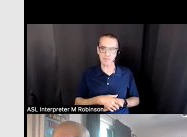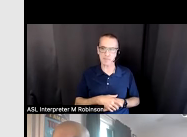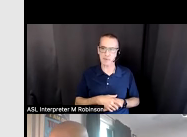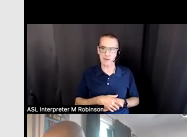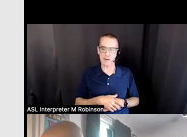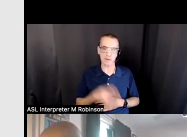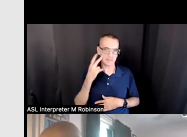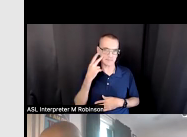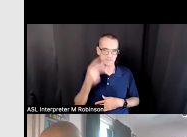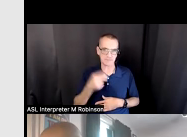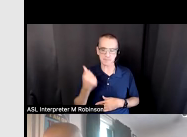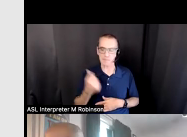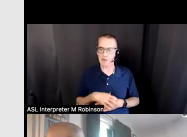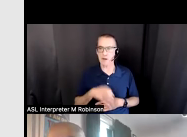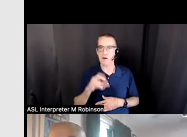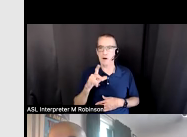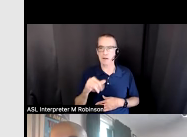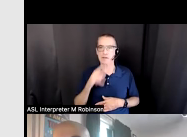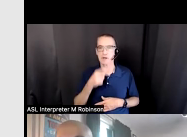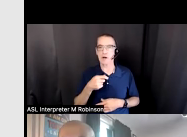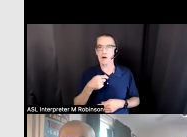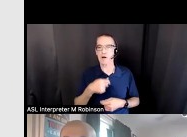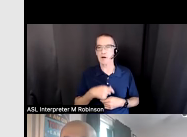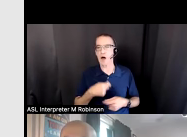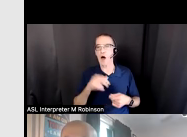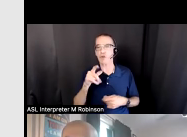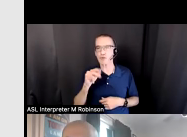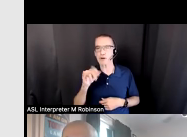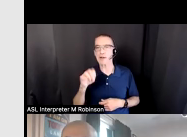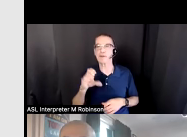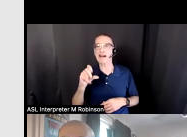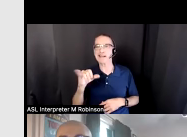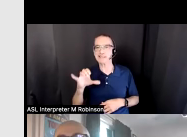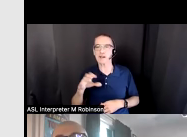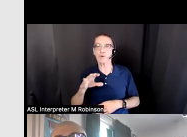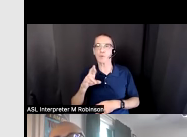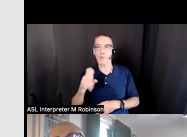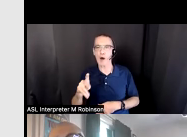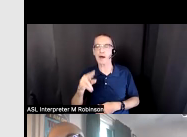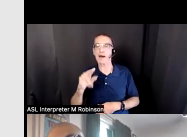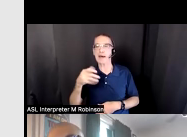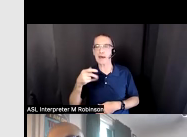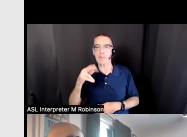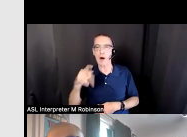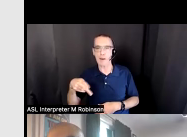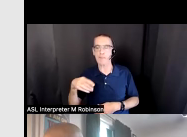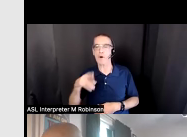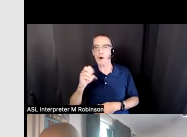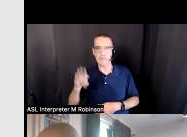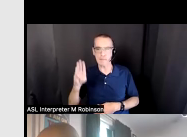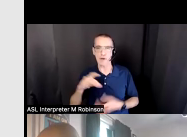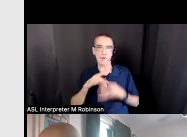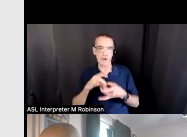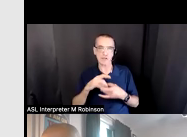Let's see. Carly, alternative, classic rock and hip hop and rap and R&B. Relationships